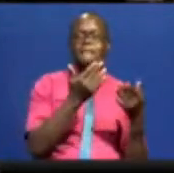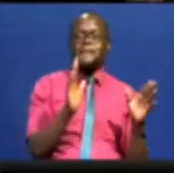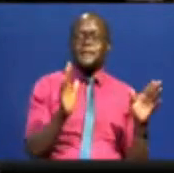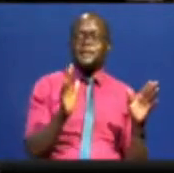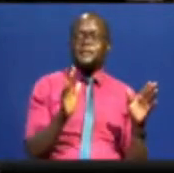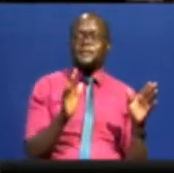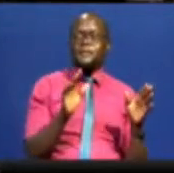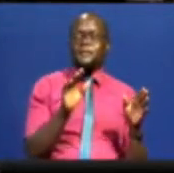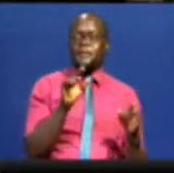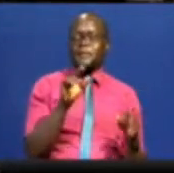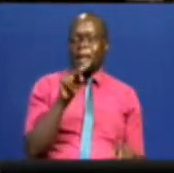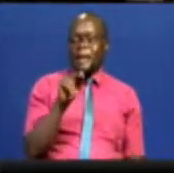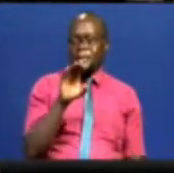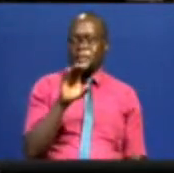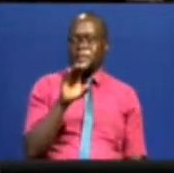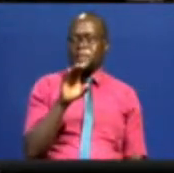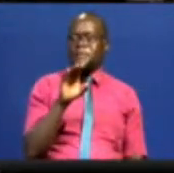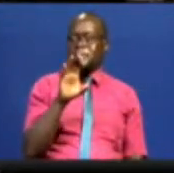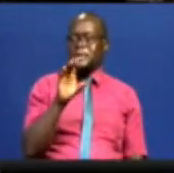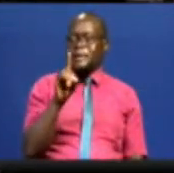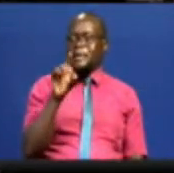the NGCDF board